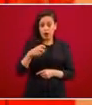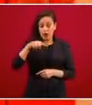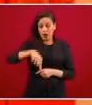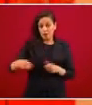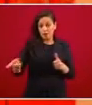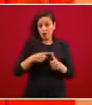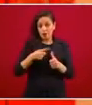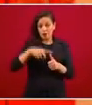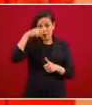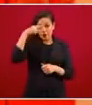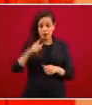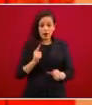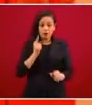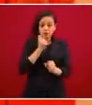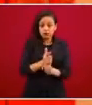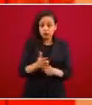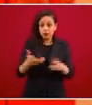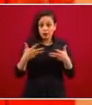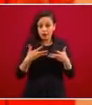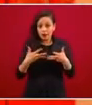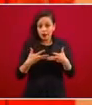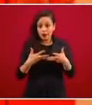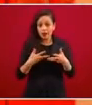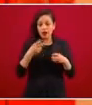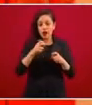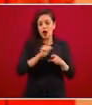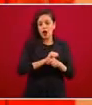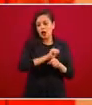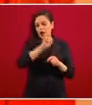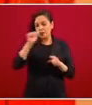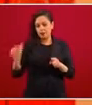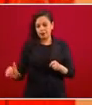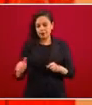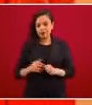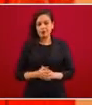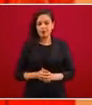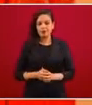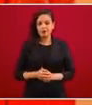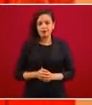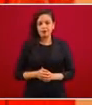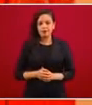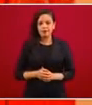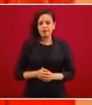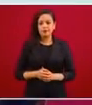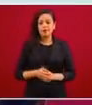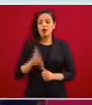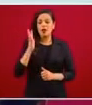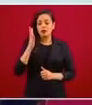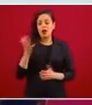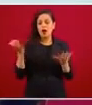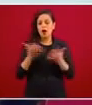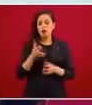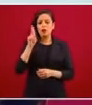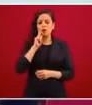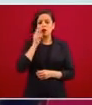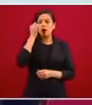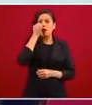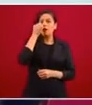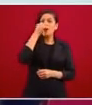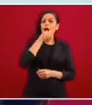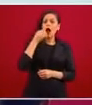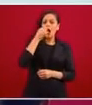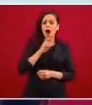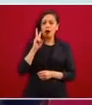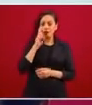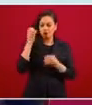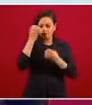su primer caso we have confirmado. accumulated since Se han registrado February 40 28th, muertos, which es decir, was day 7.7 one of the lamentablemente epidemic